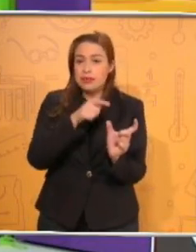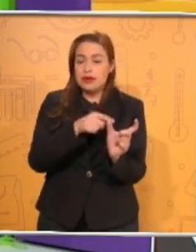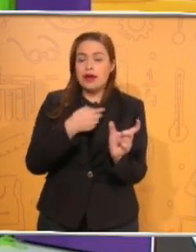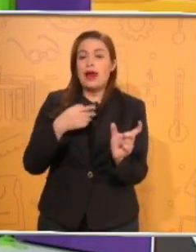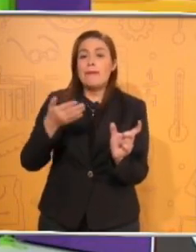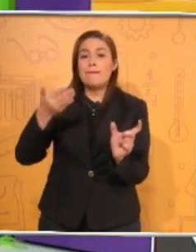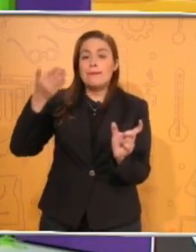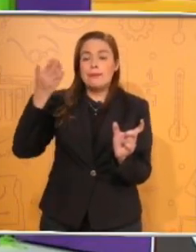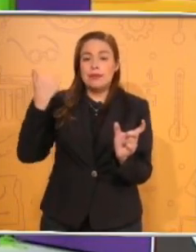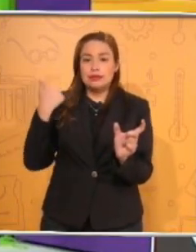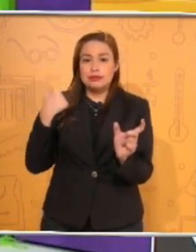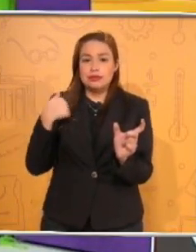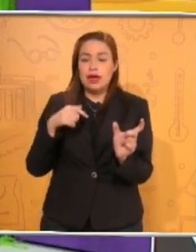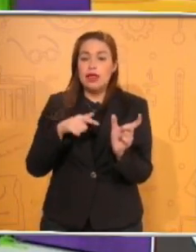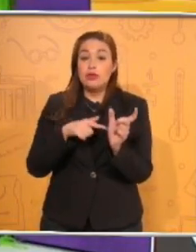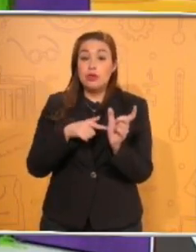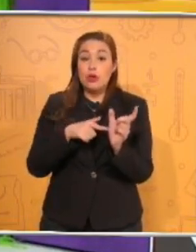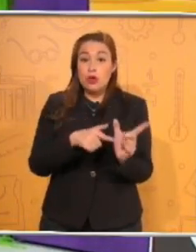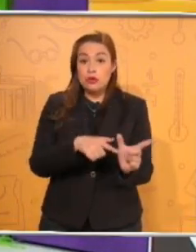continuous and the simple past.